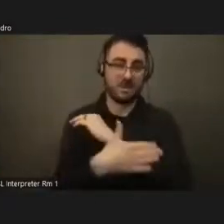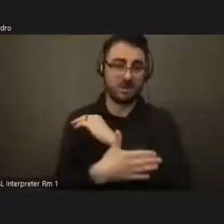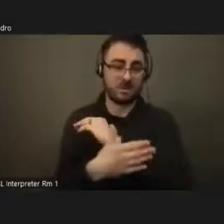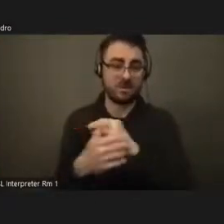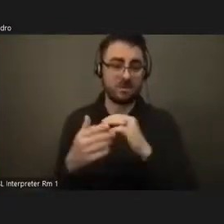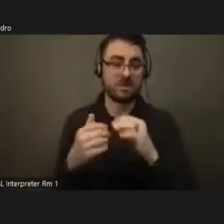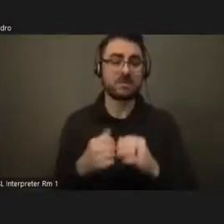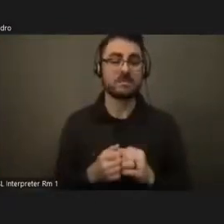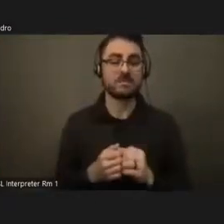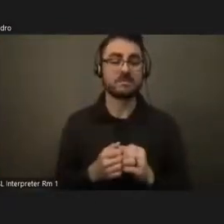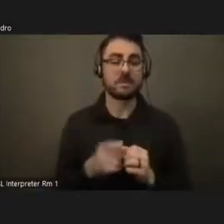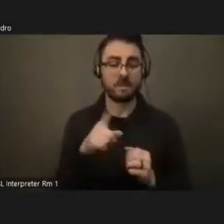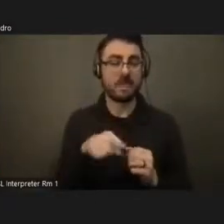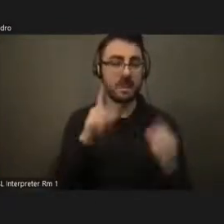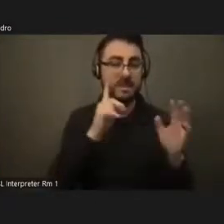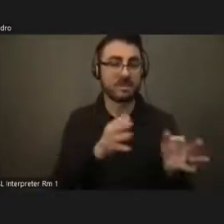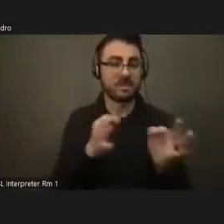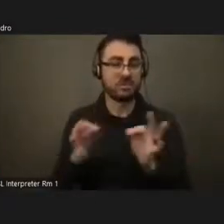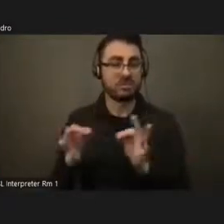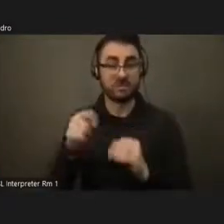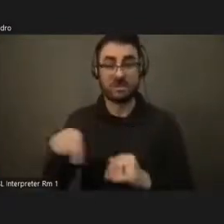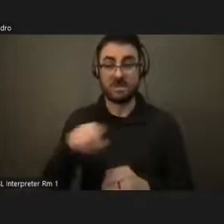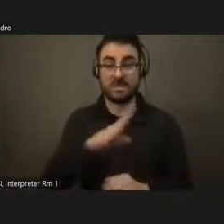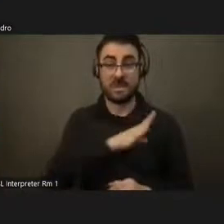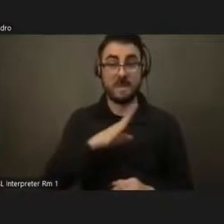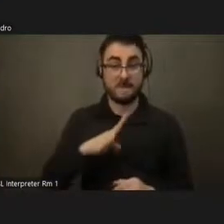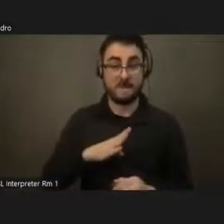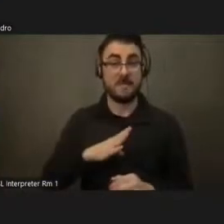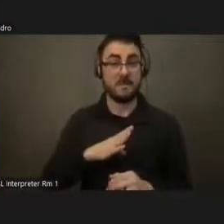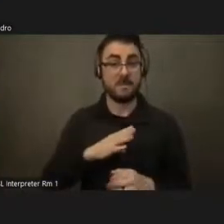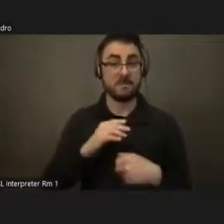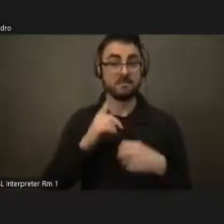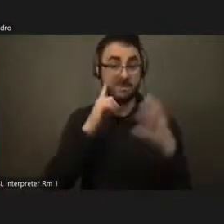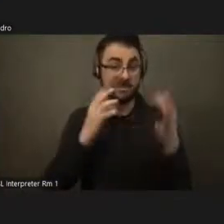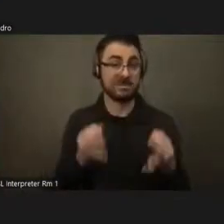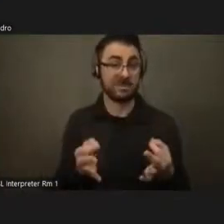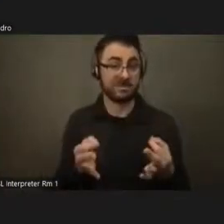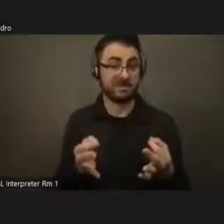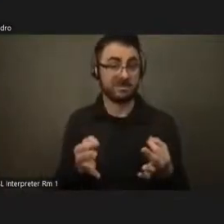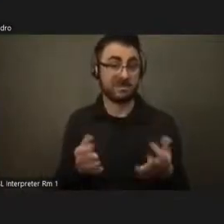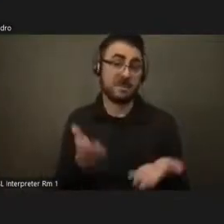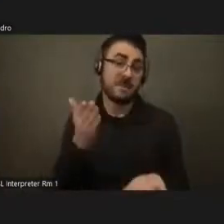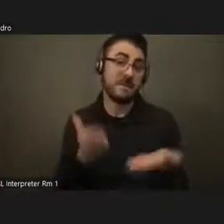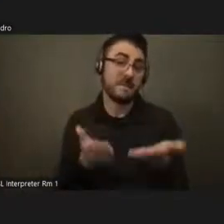that the board makes will be some people's only